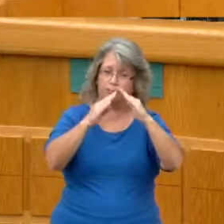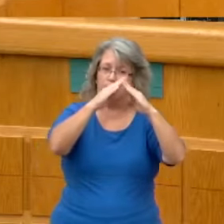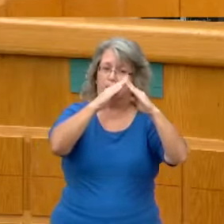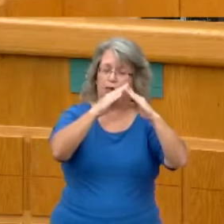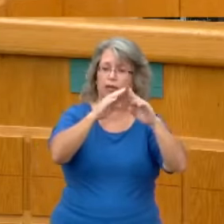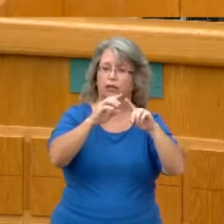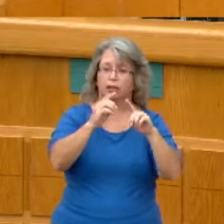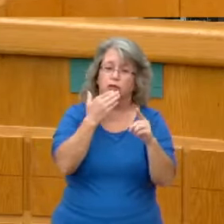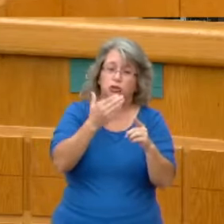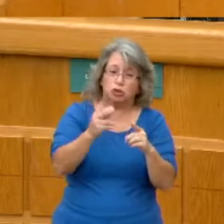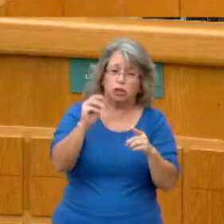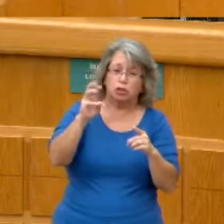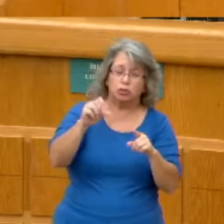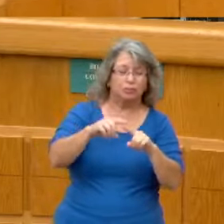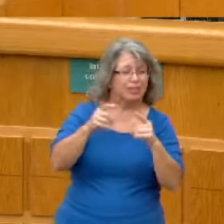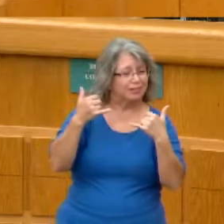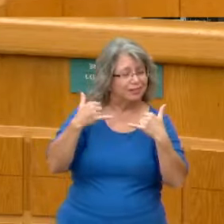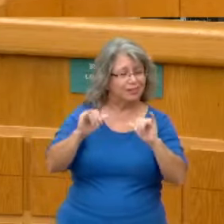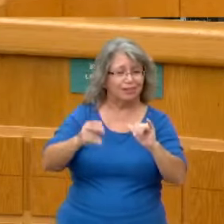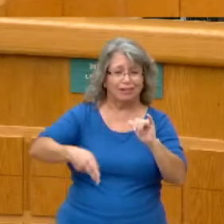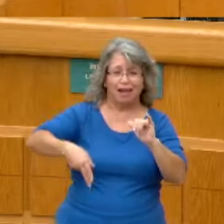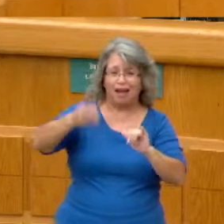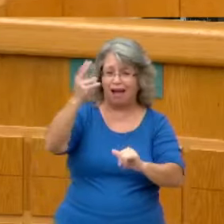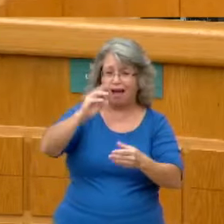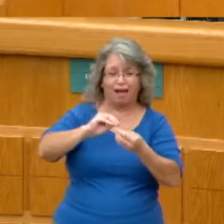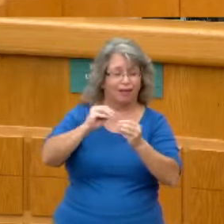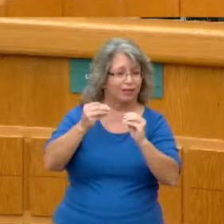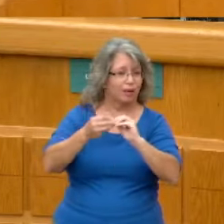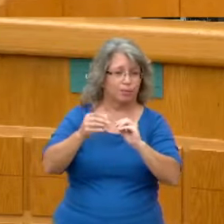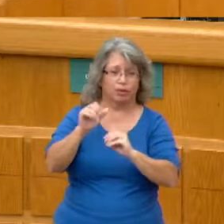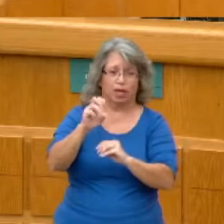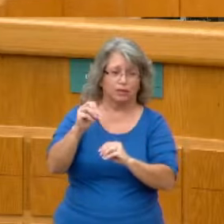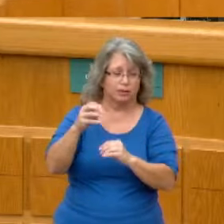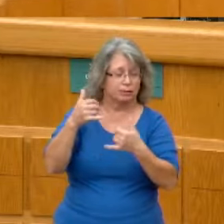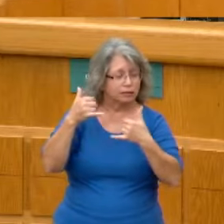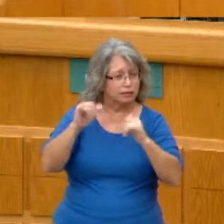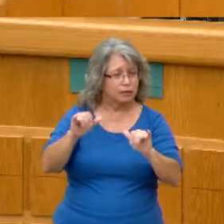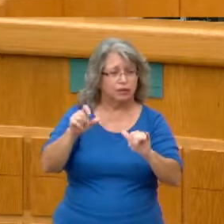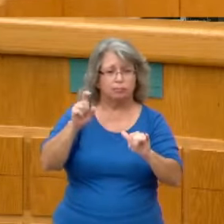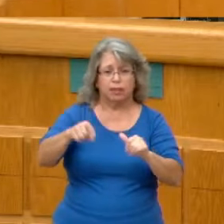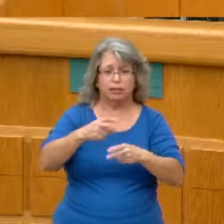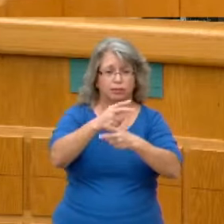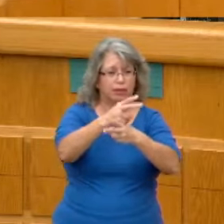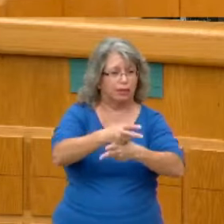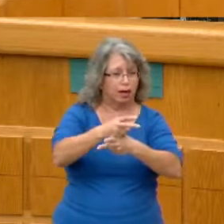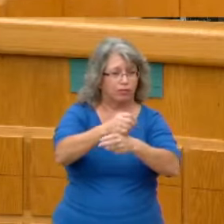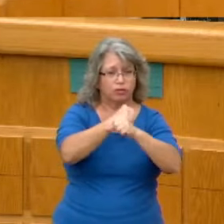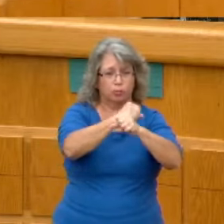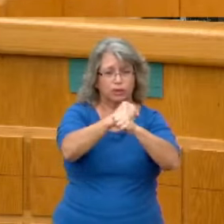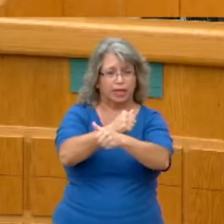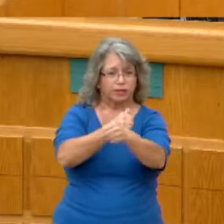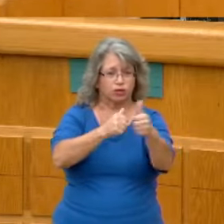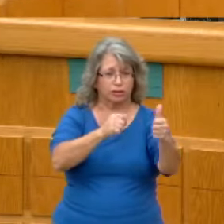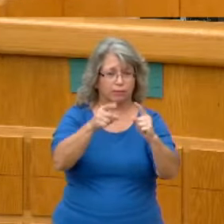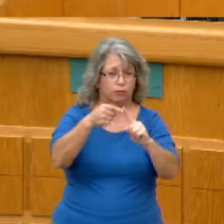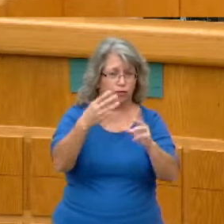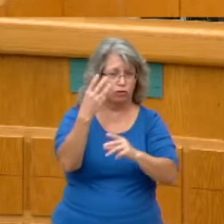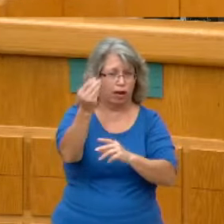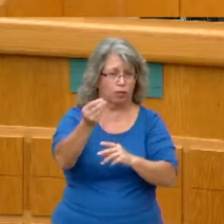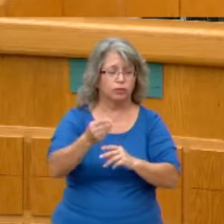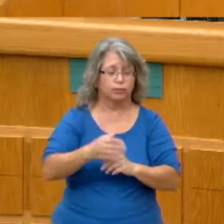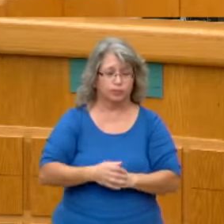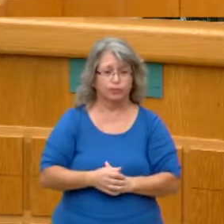still very high number of cases, so you still need to be very careful and still protect yourself when you're out. Next slide,